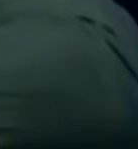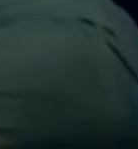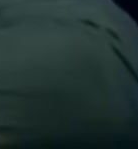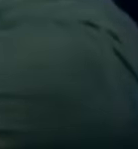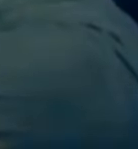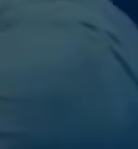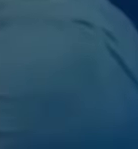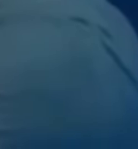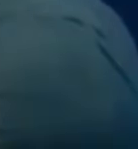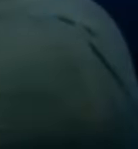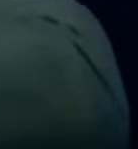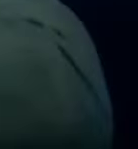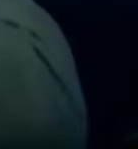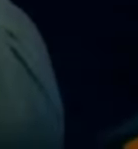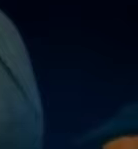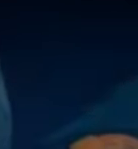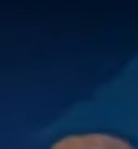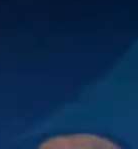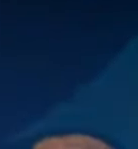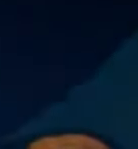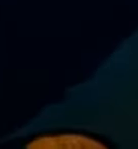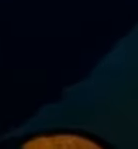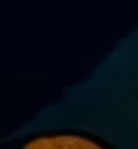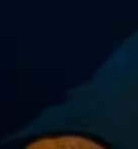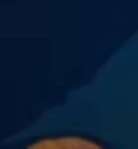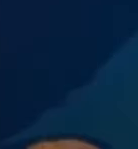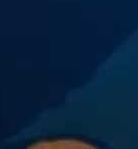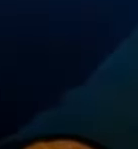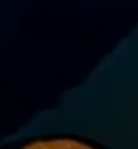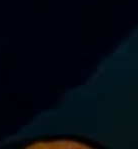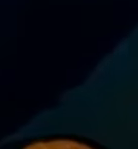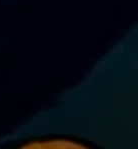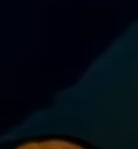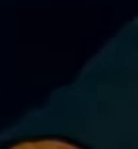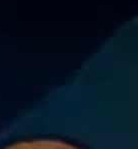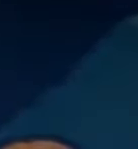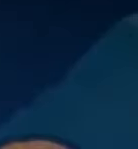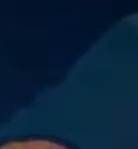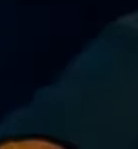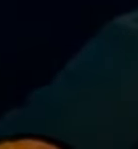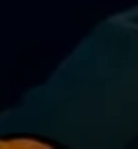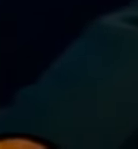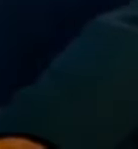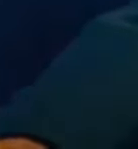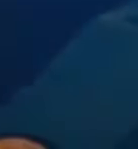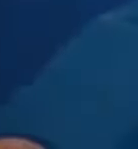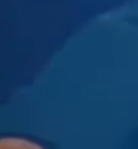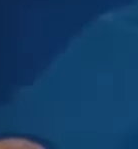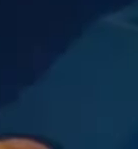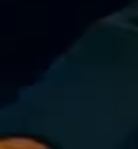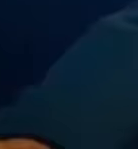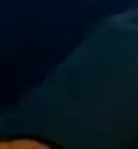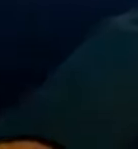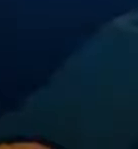for the parents I had. They did a lot of work for God. They were supporting the church, they were doing things, and we learned it from them. So